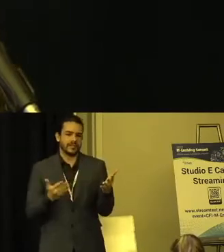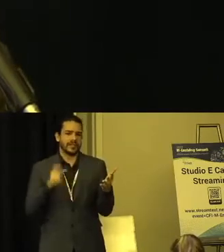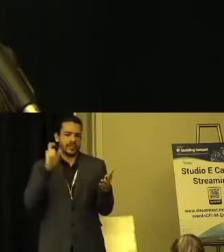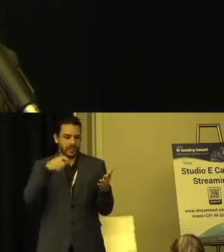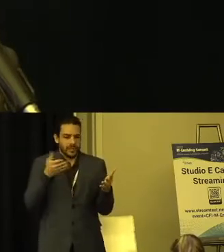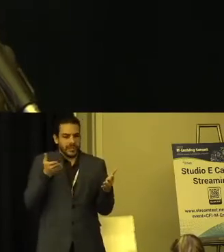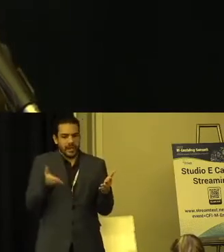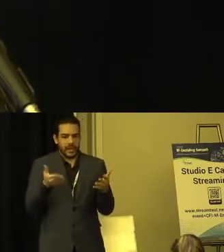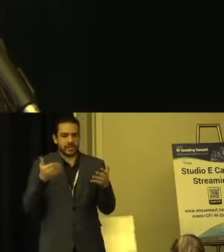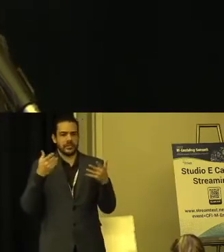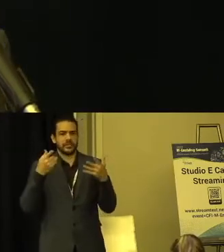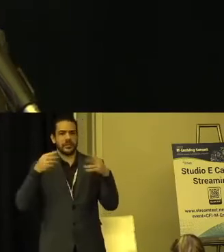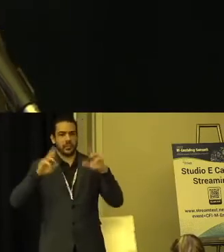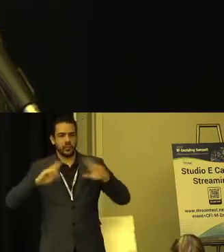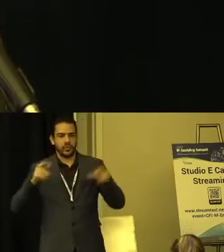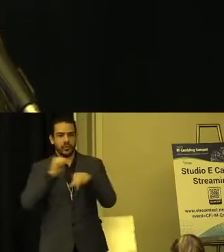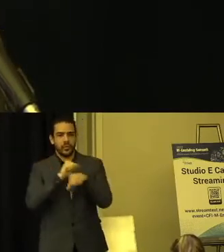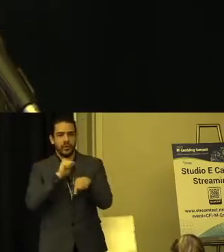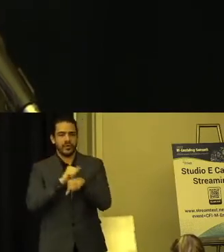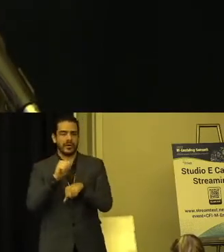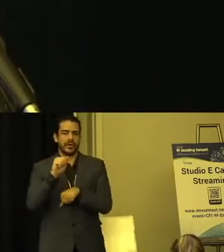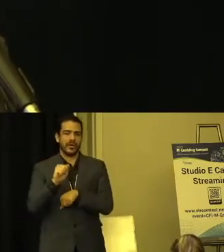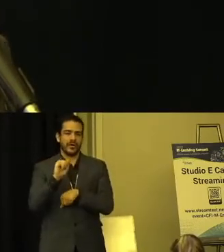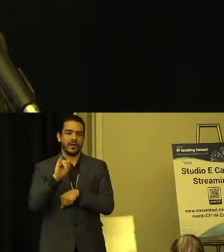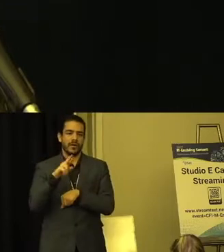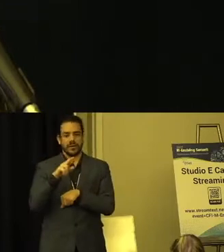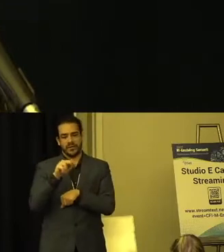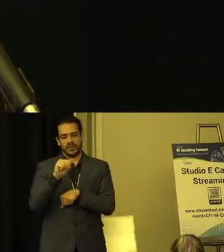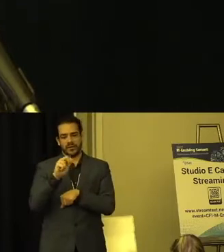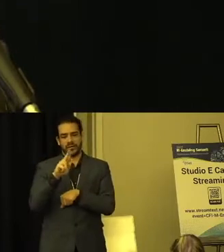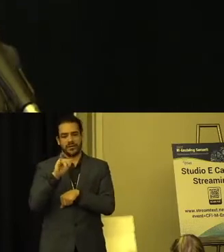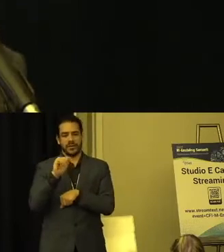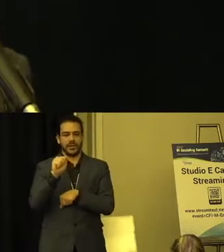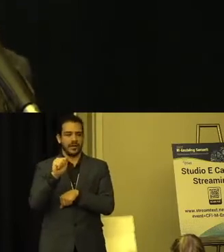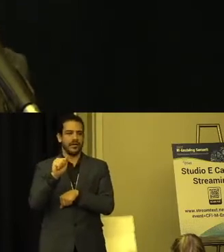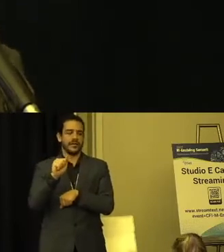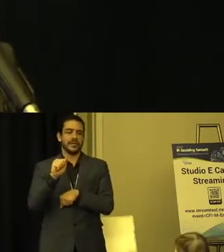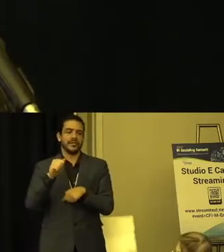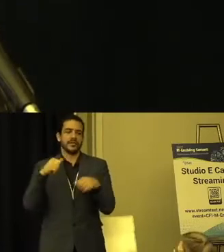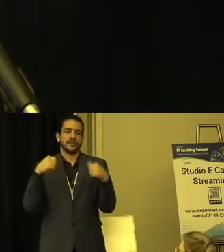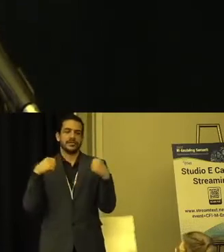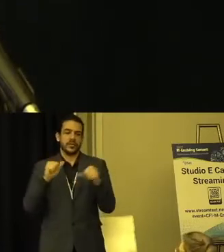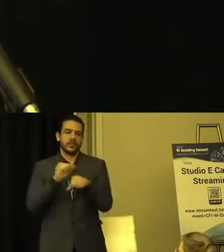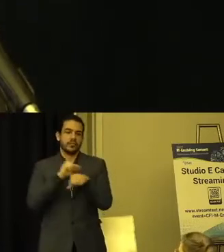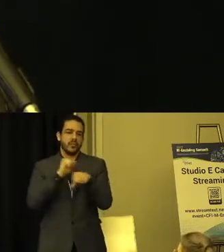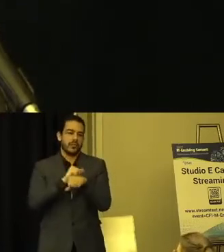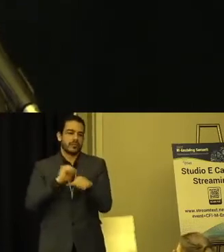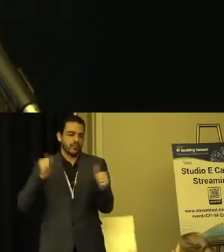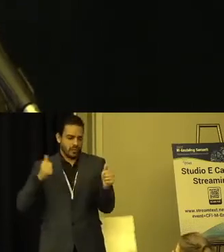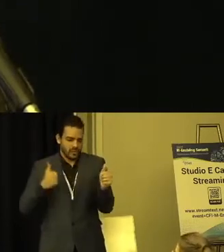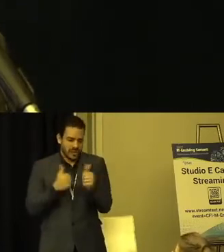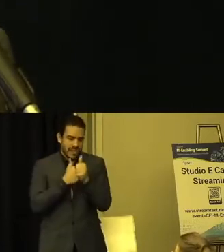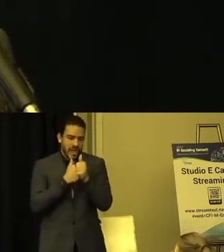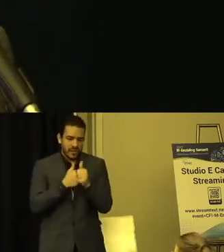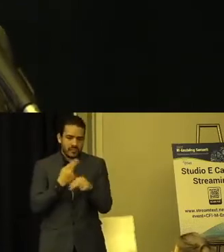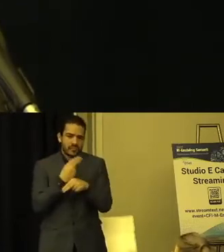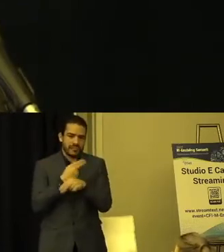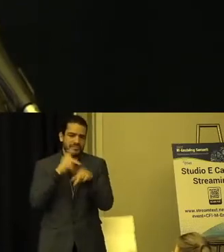work on that. The ARIA group is doing a lot of work to try to close that gap via testing as well as other